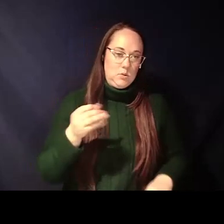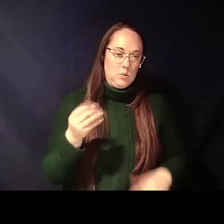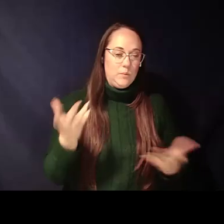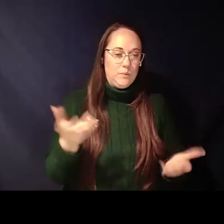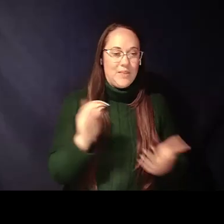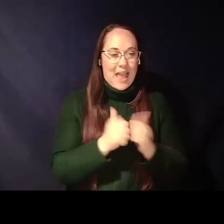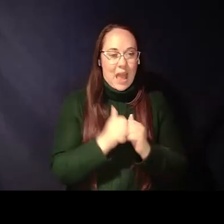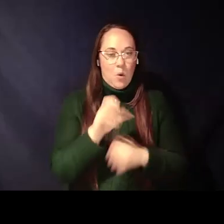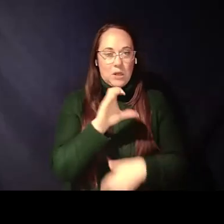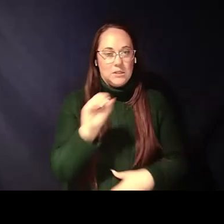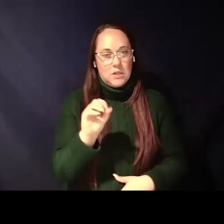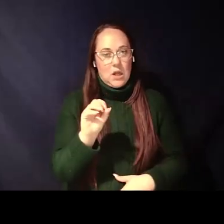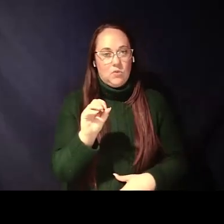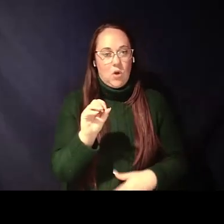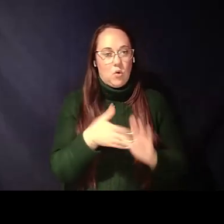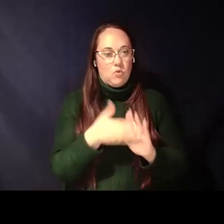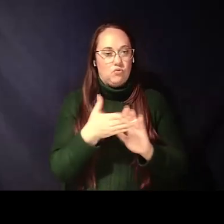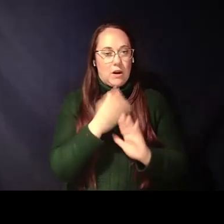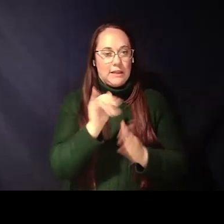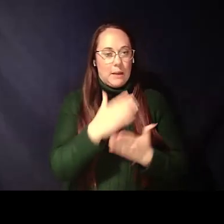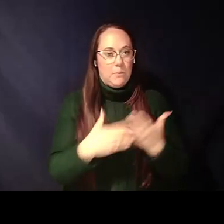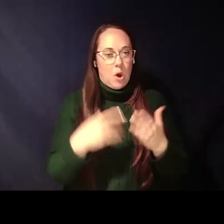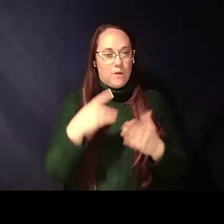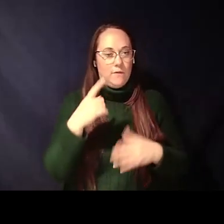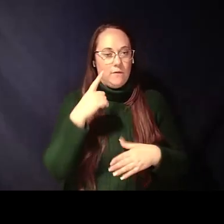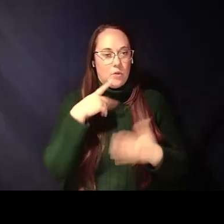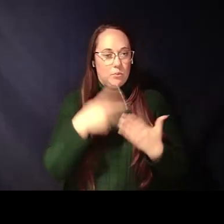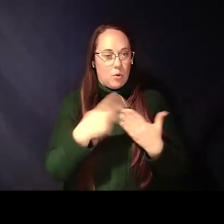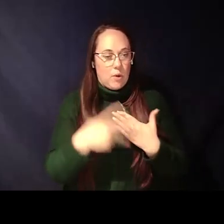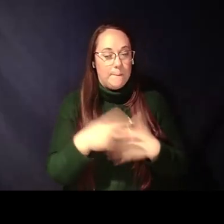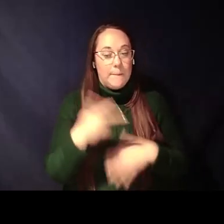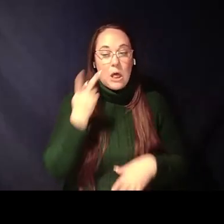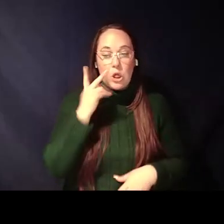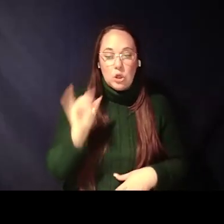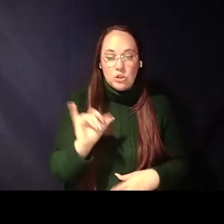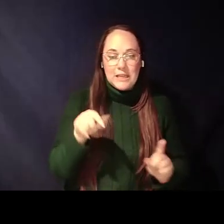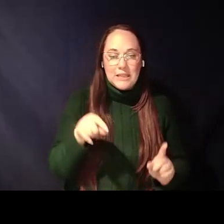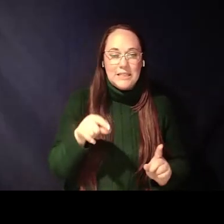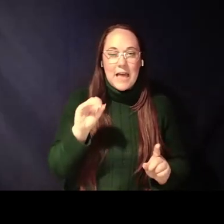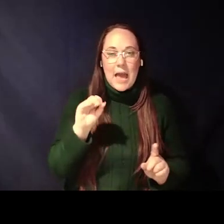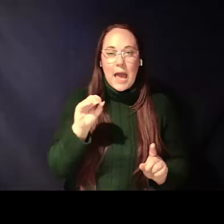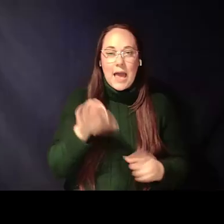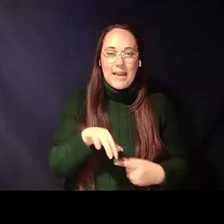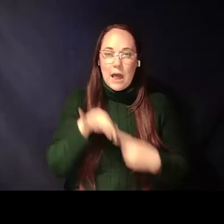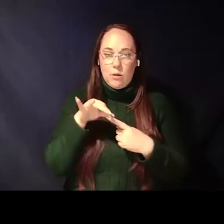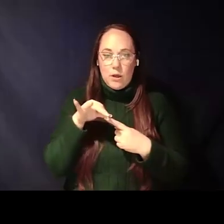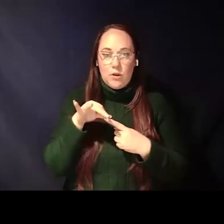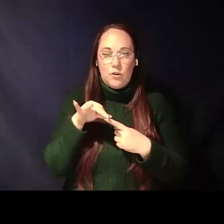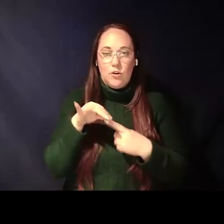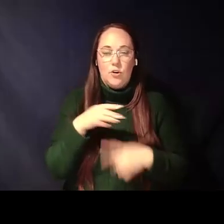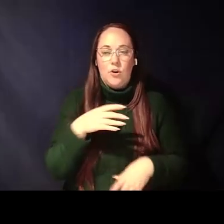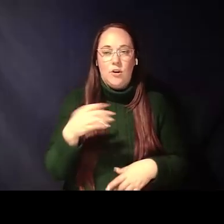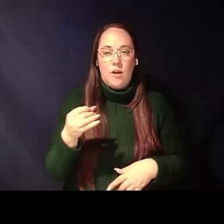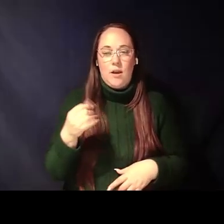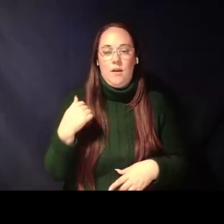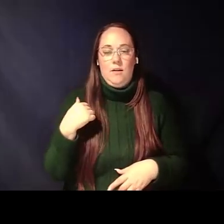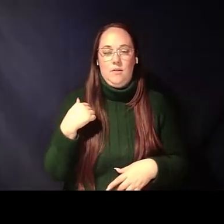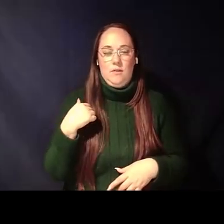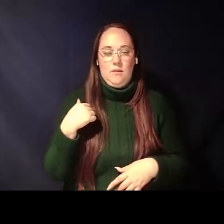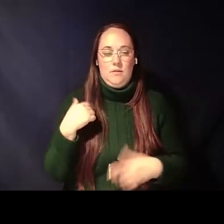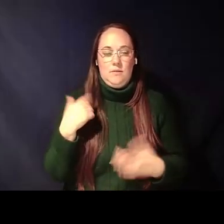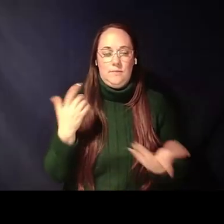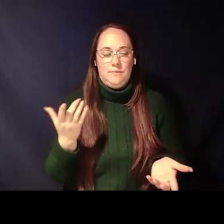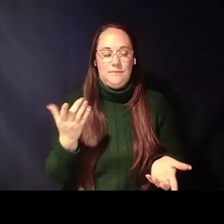how is Colorado running that aspect of the program? It looks to us like this is an outlier, and we